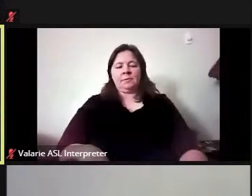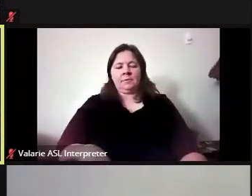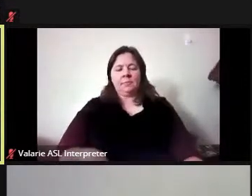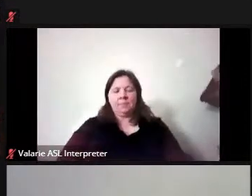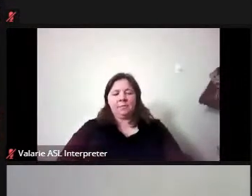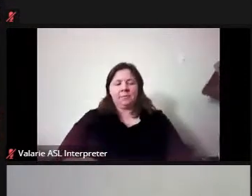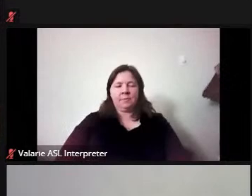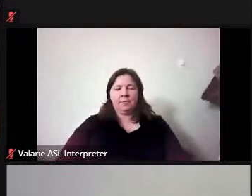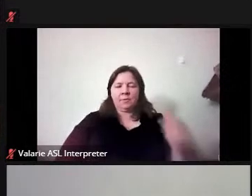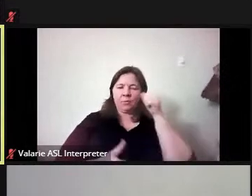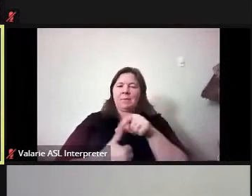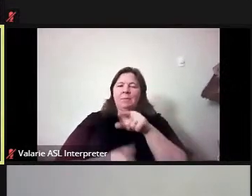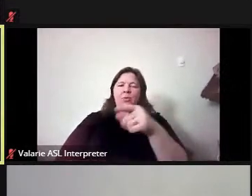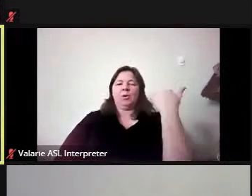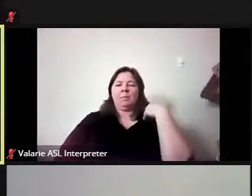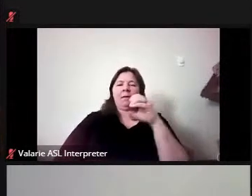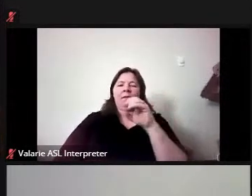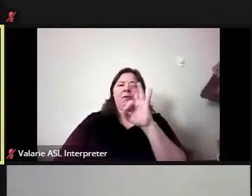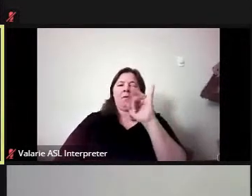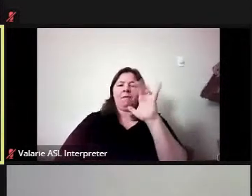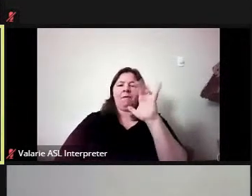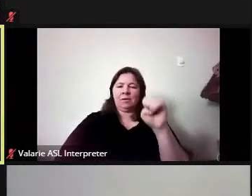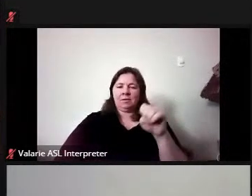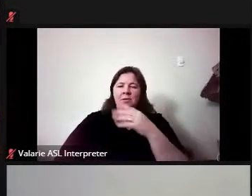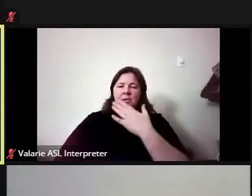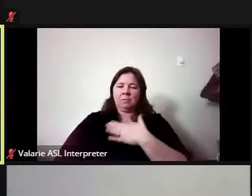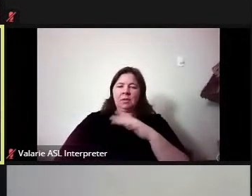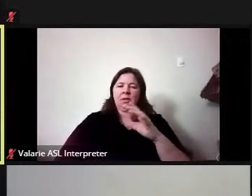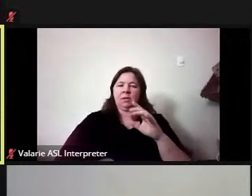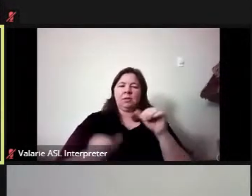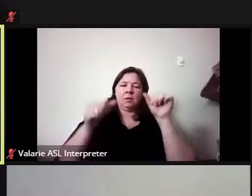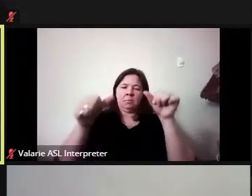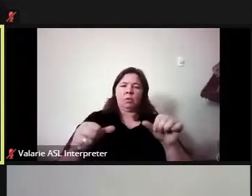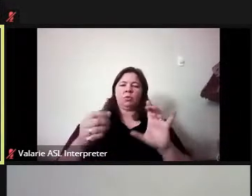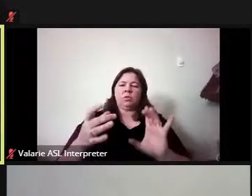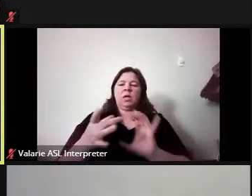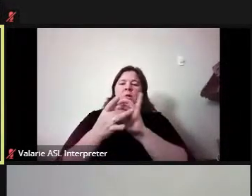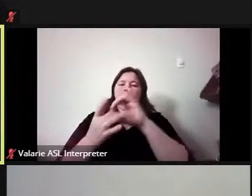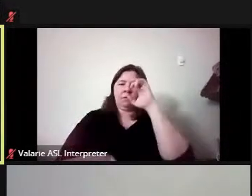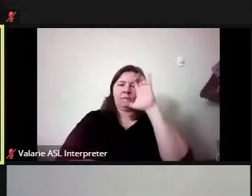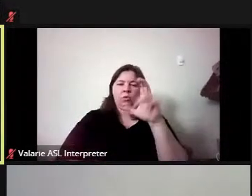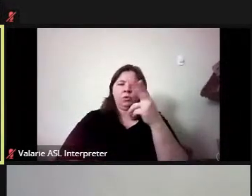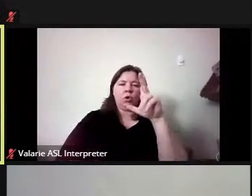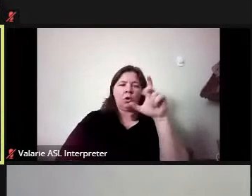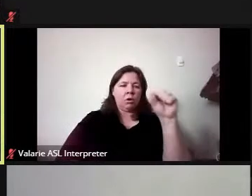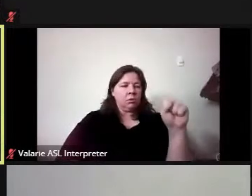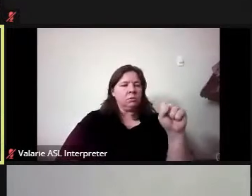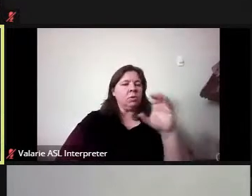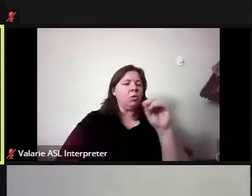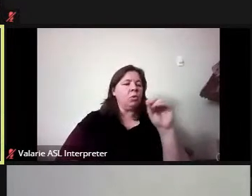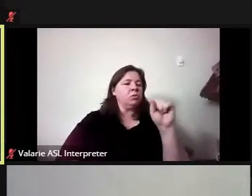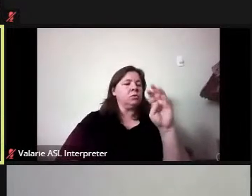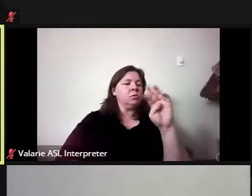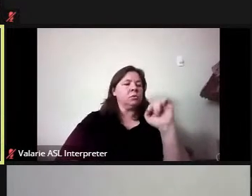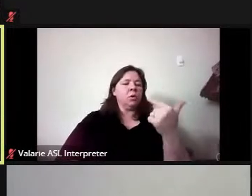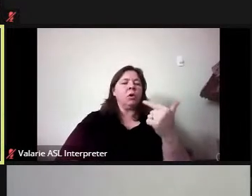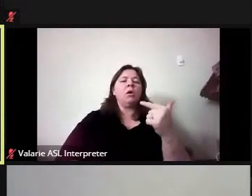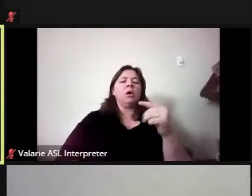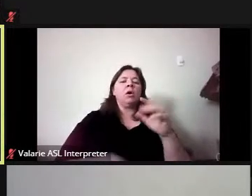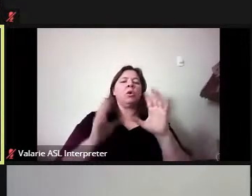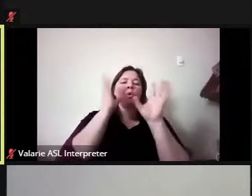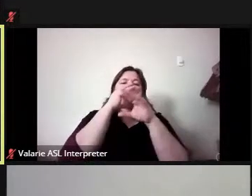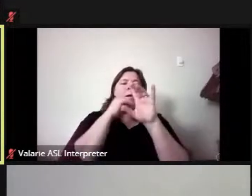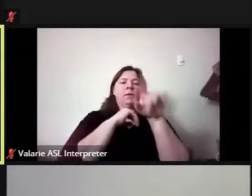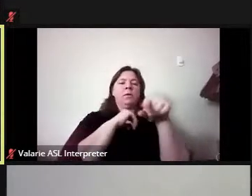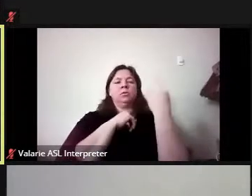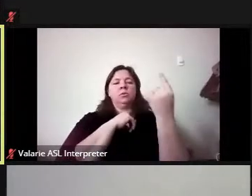back office. And guys, can you please? I've just posted the link for Charles Asong's webinar. I think it's for founders only.